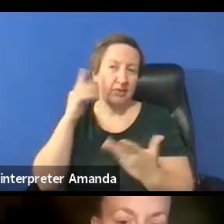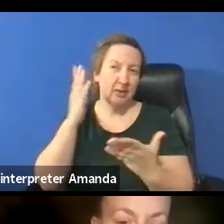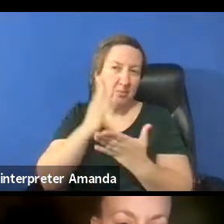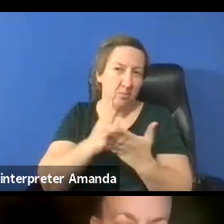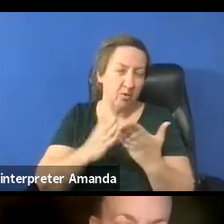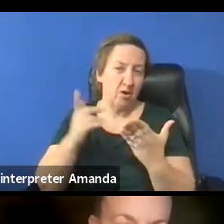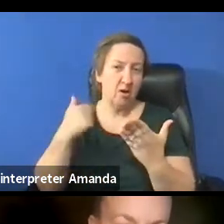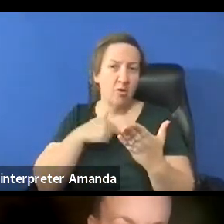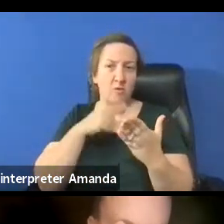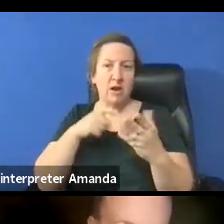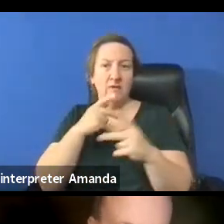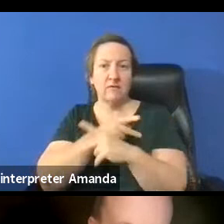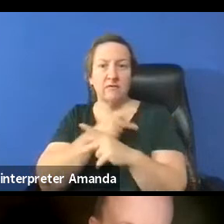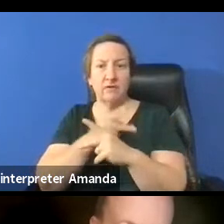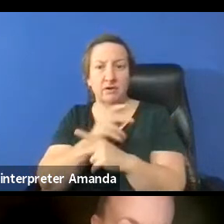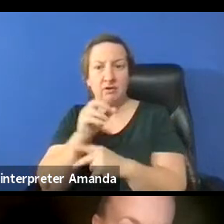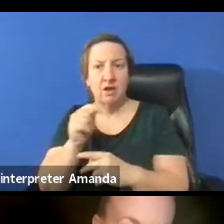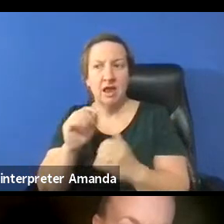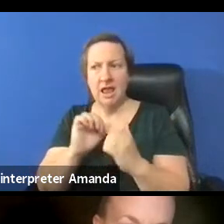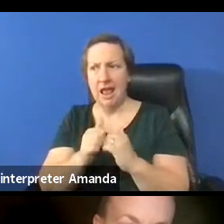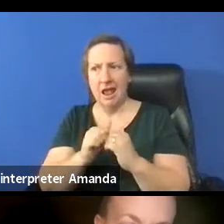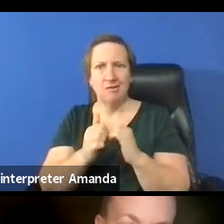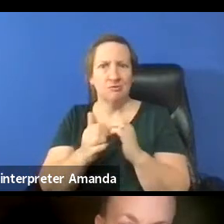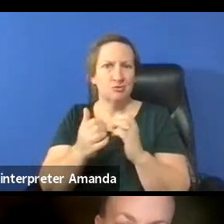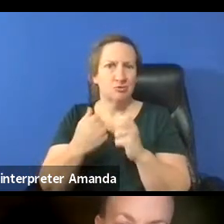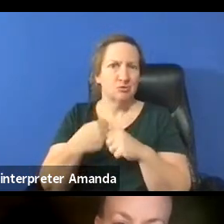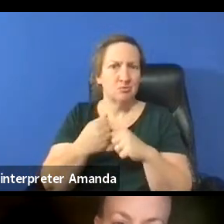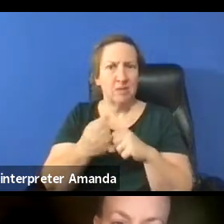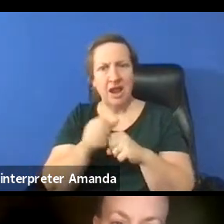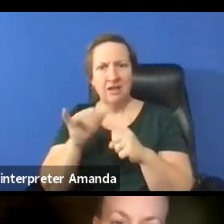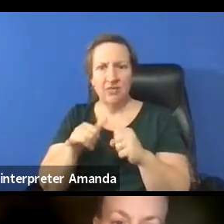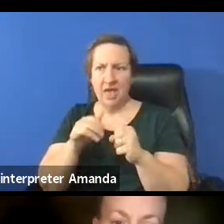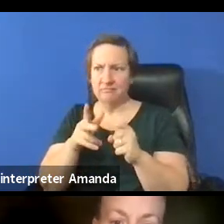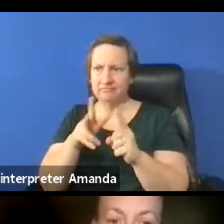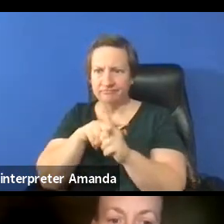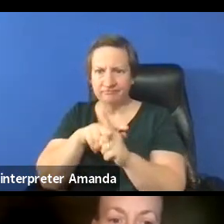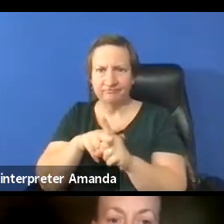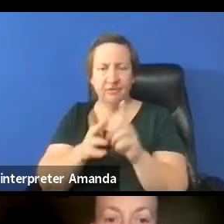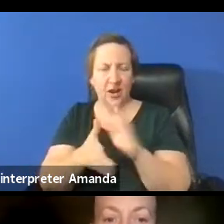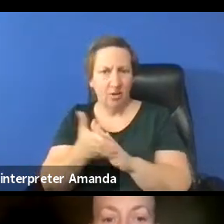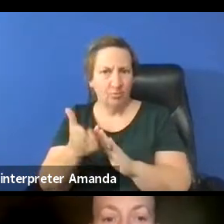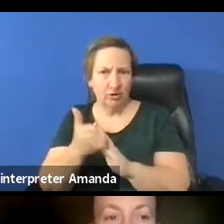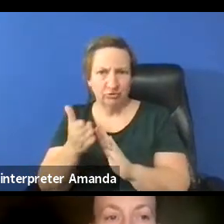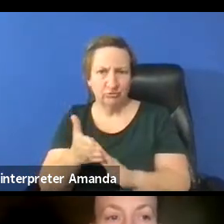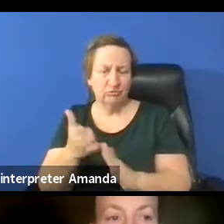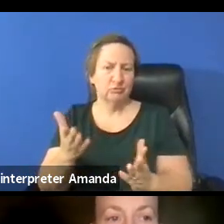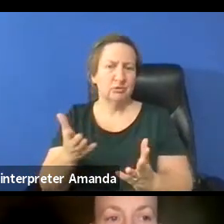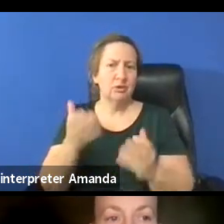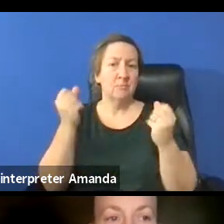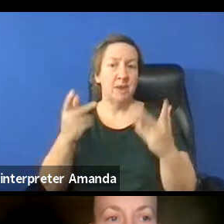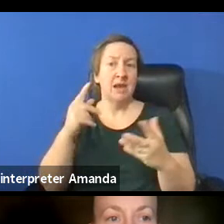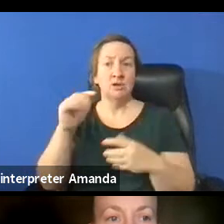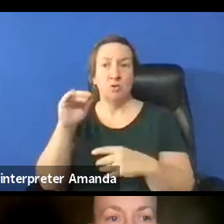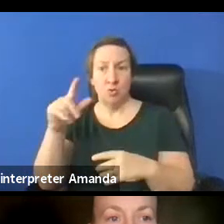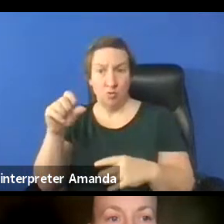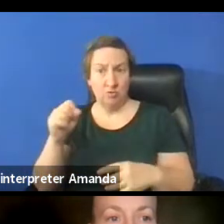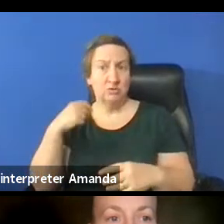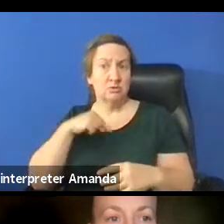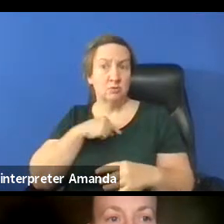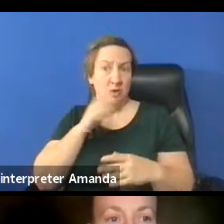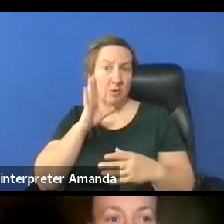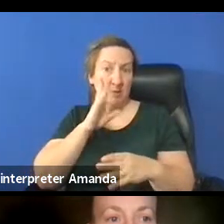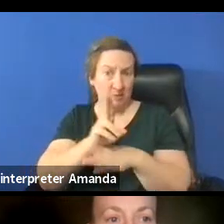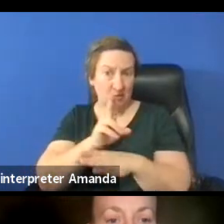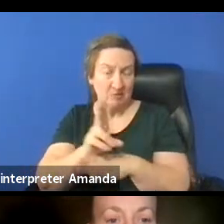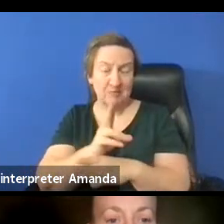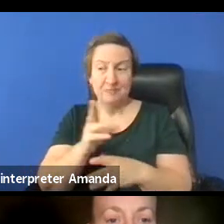out is how to operationalize it. And there are a number of tools that we have, whether